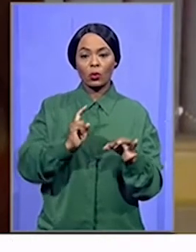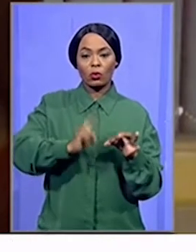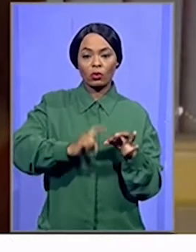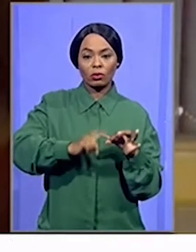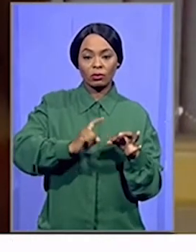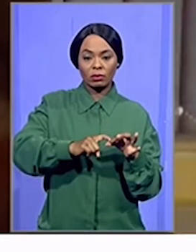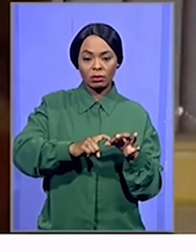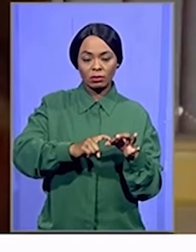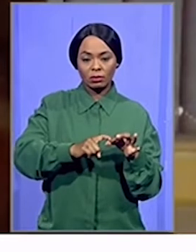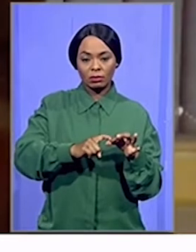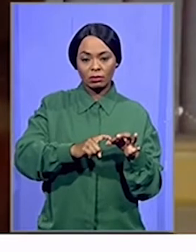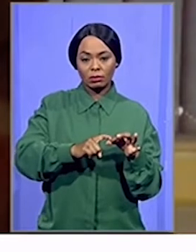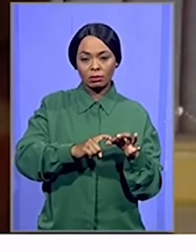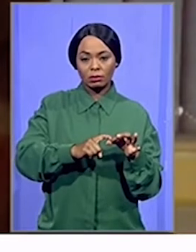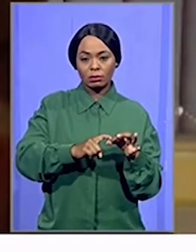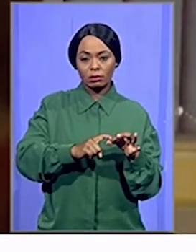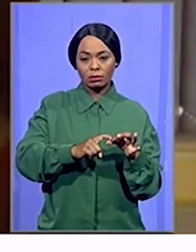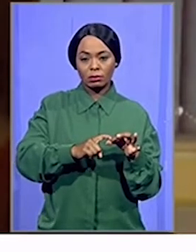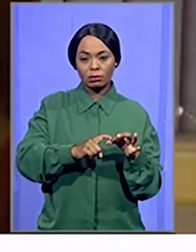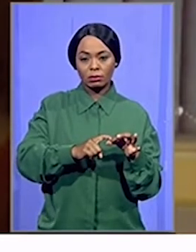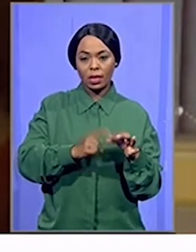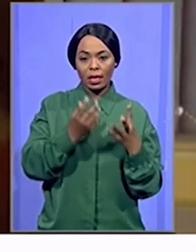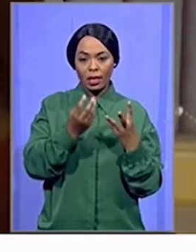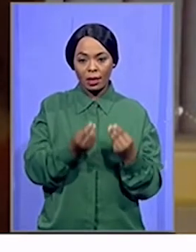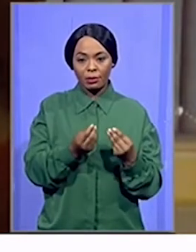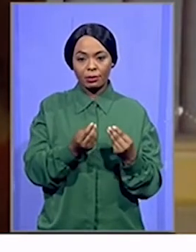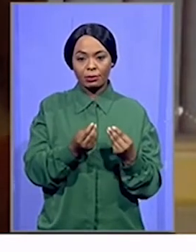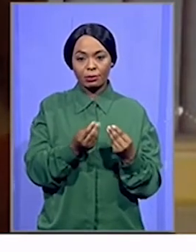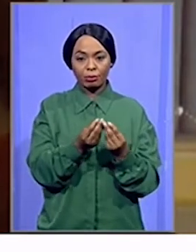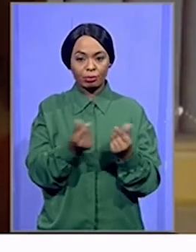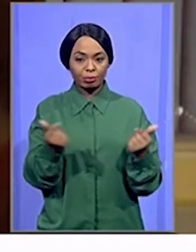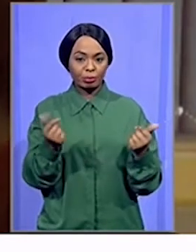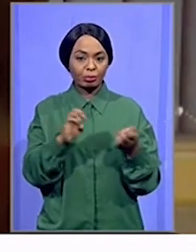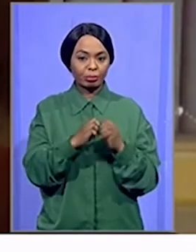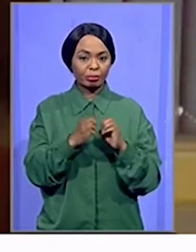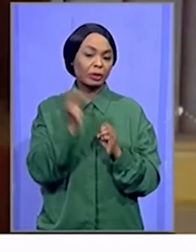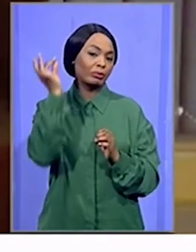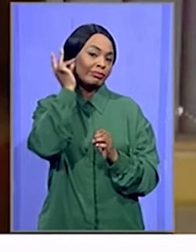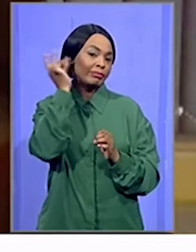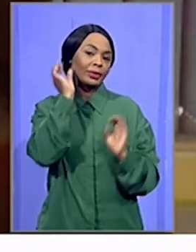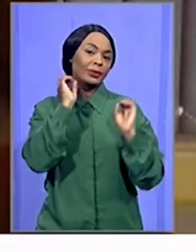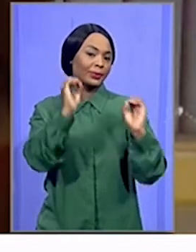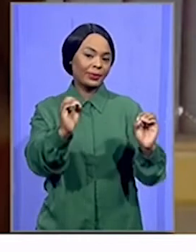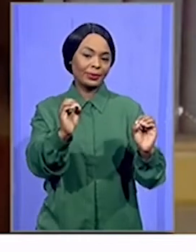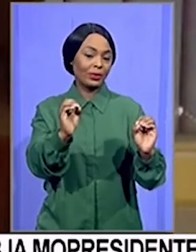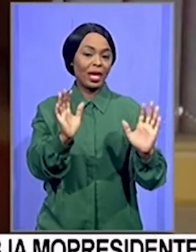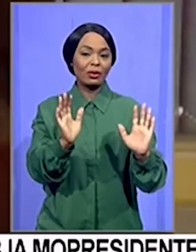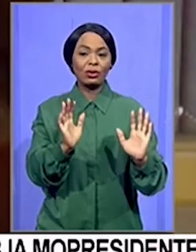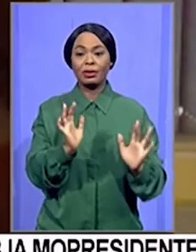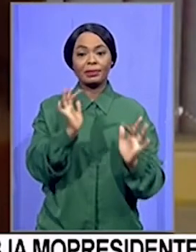My again Shekatona in a horrible lapse could use the jail. The mmuso